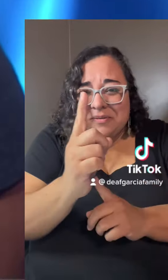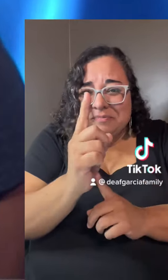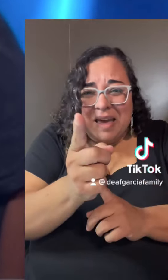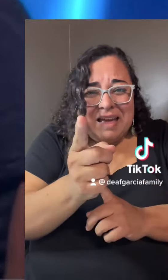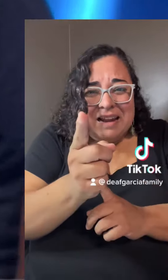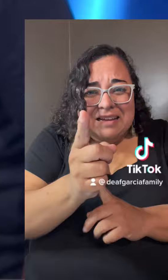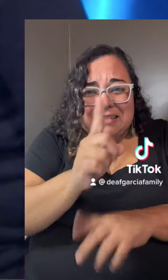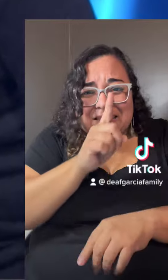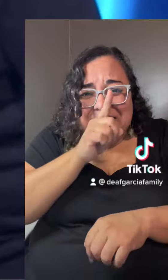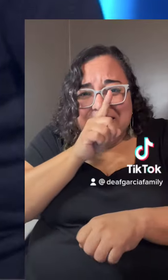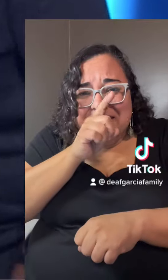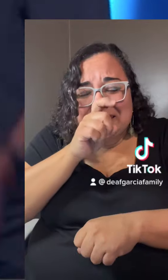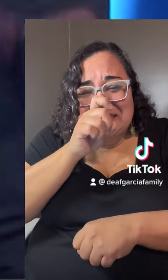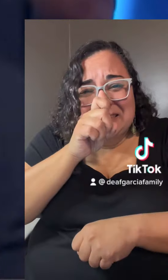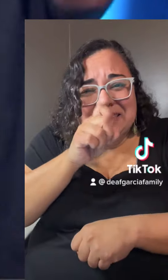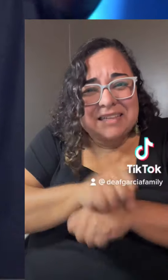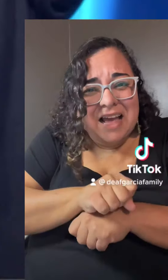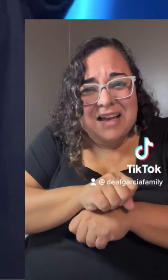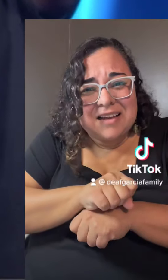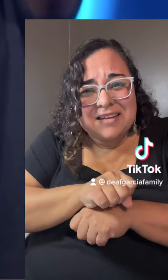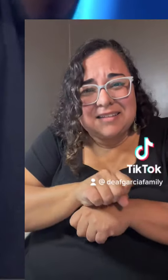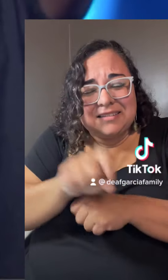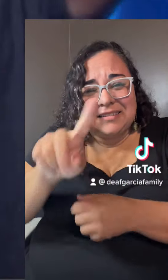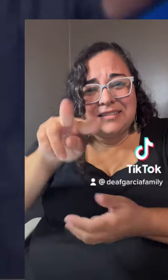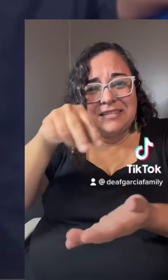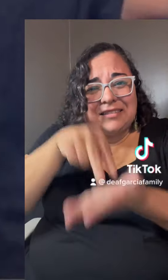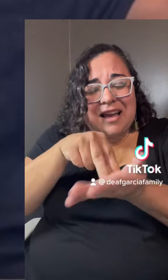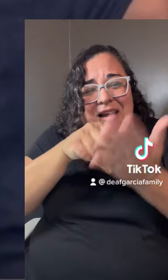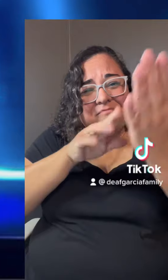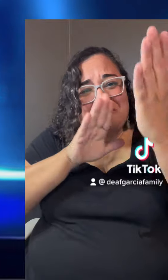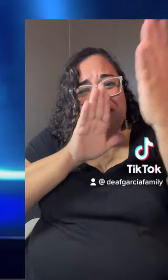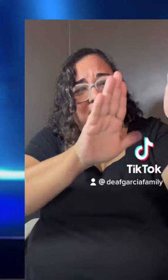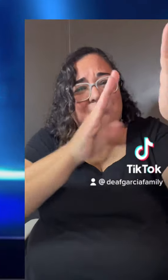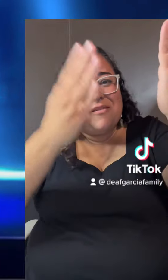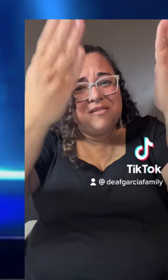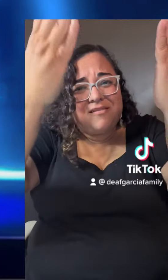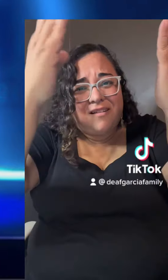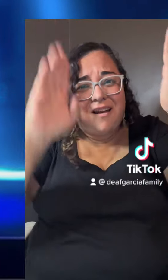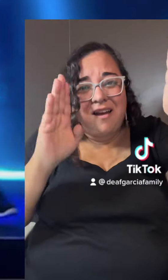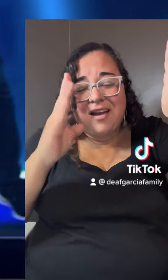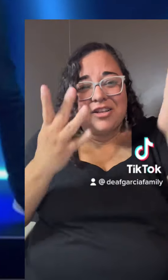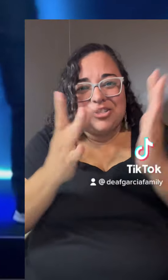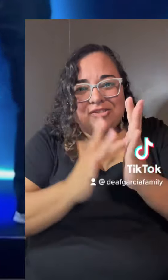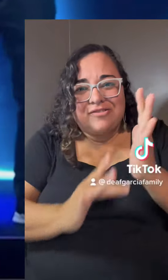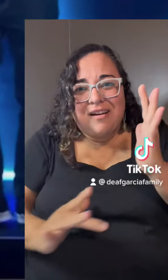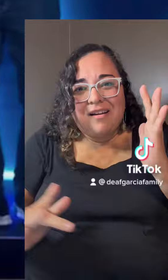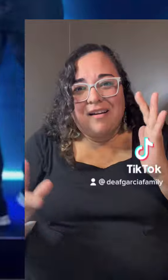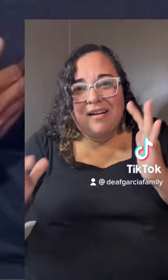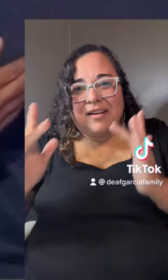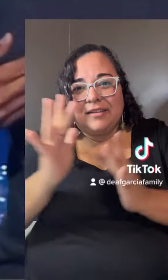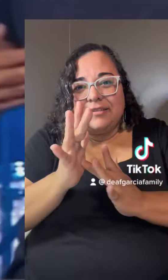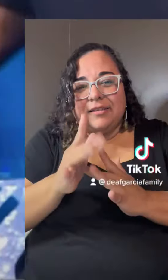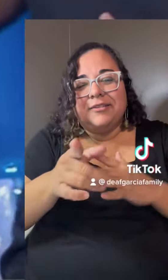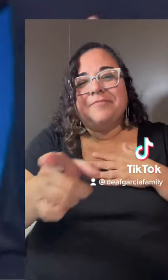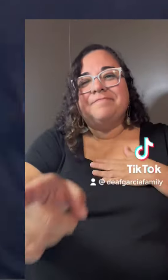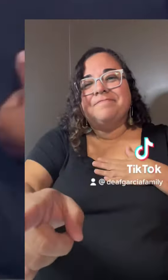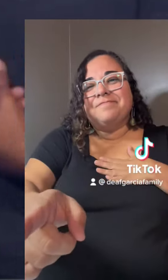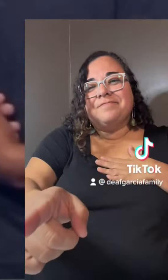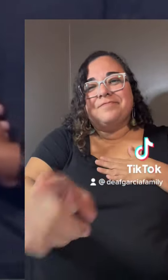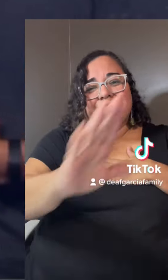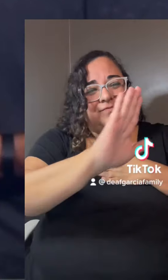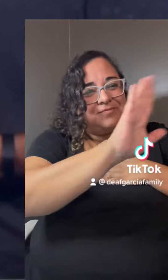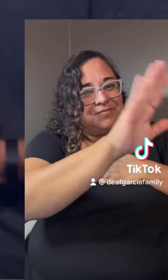second later, he's standing before God, and Jesus is going,